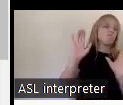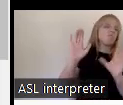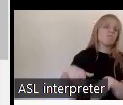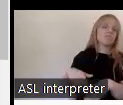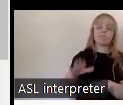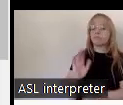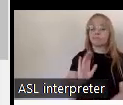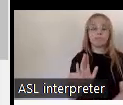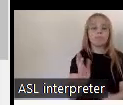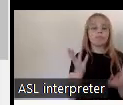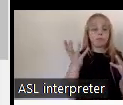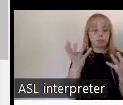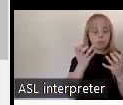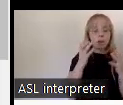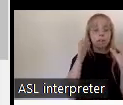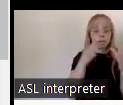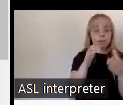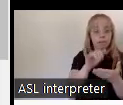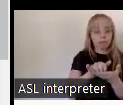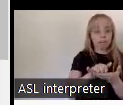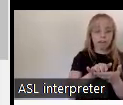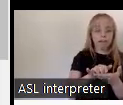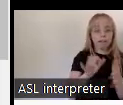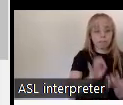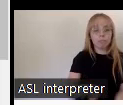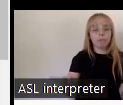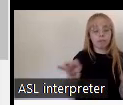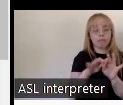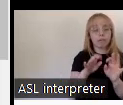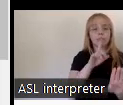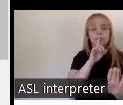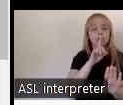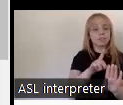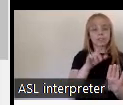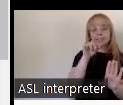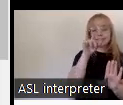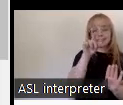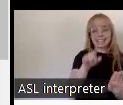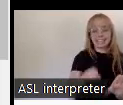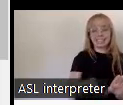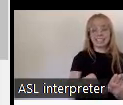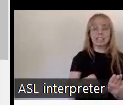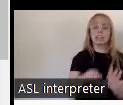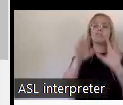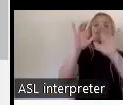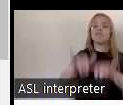That's so important. But also make sure that this is never done just for